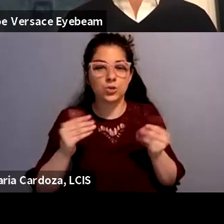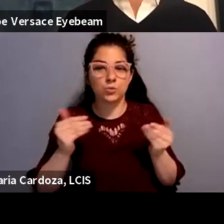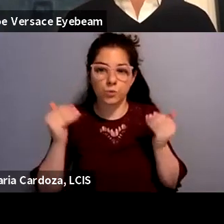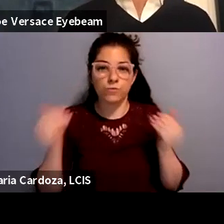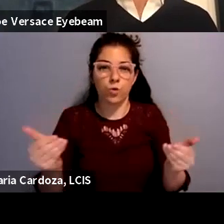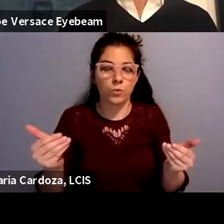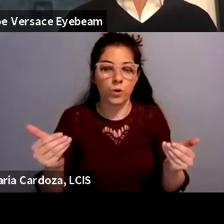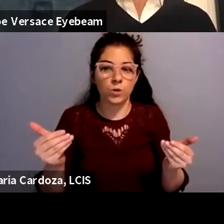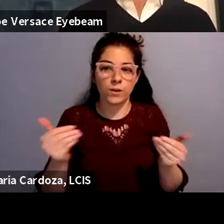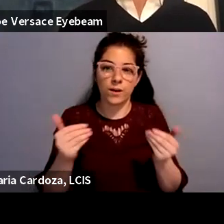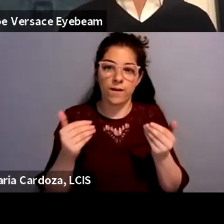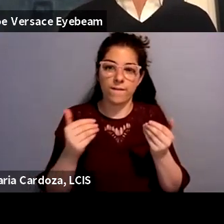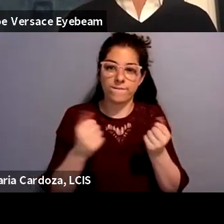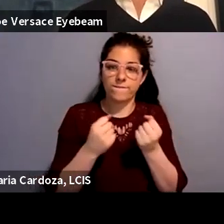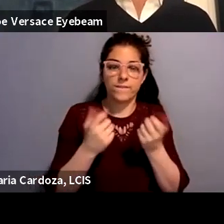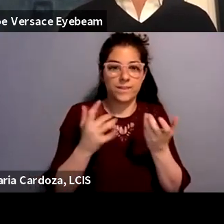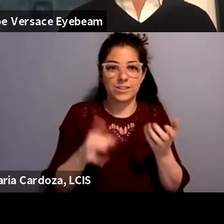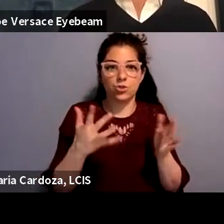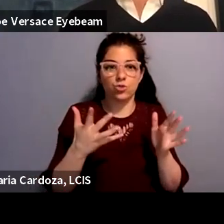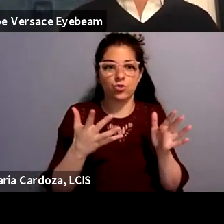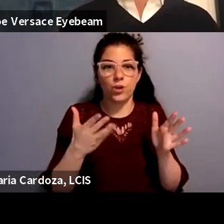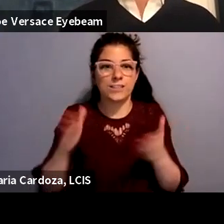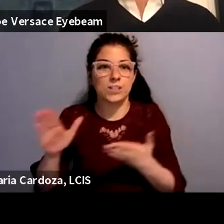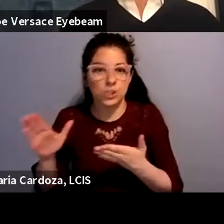founder's transition amidst